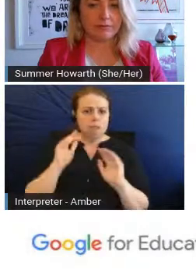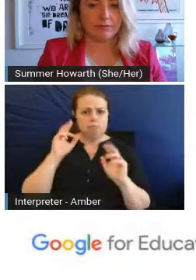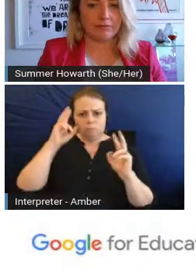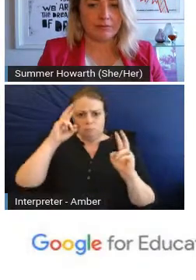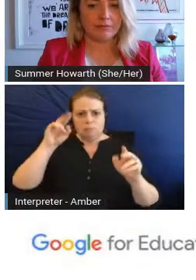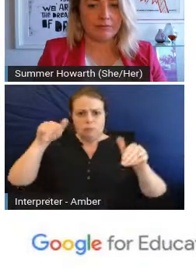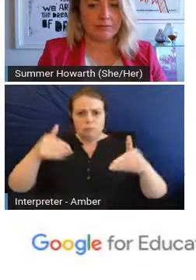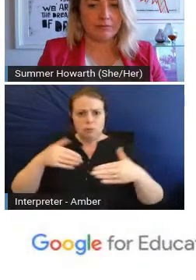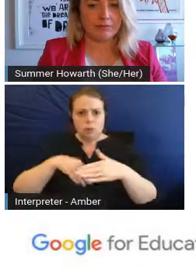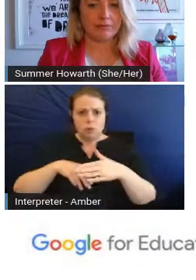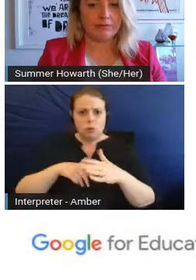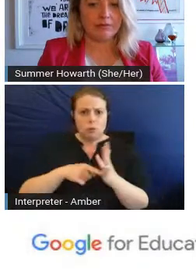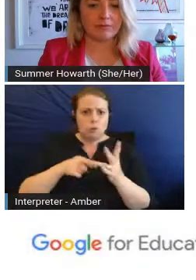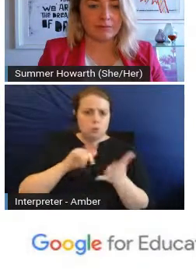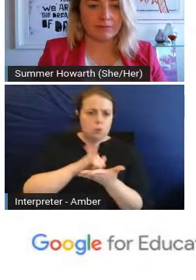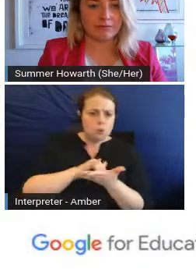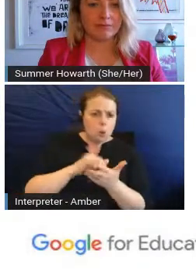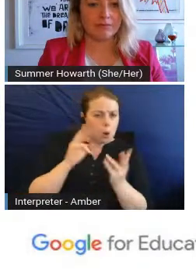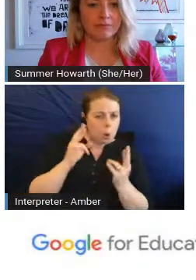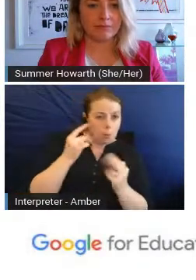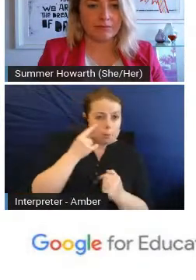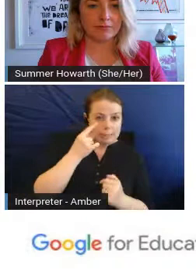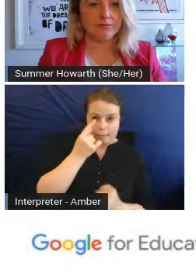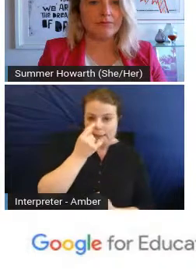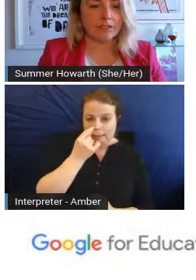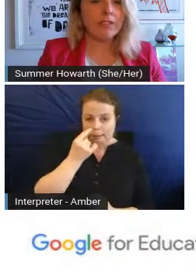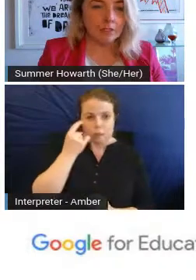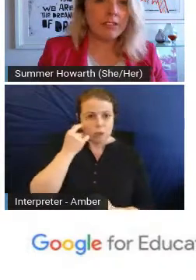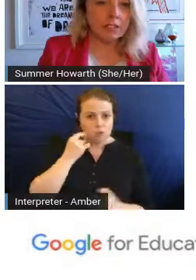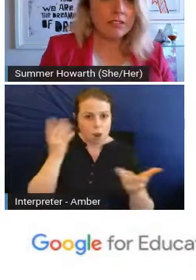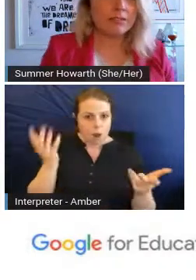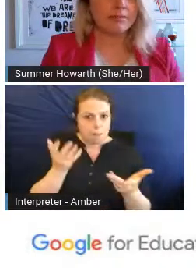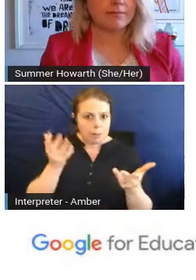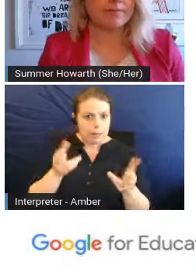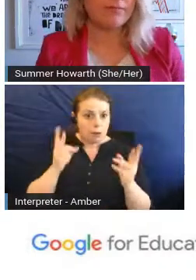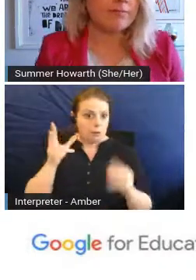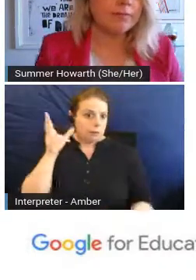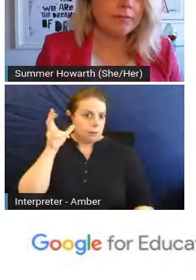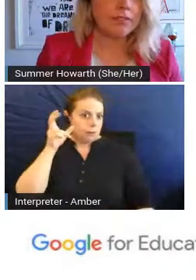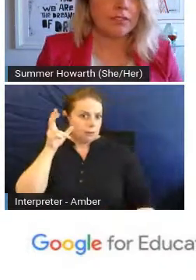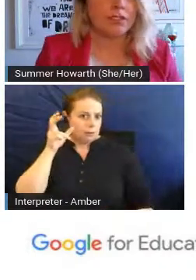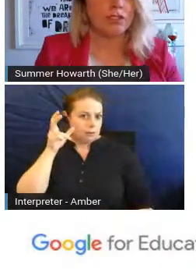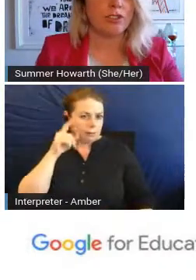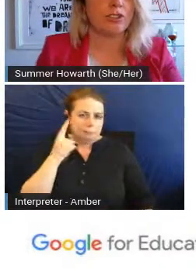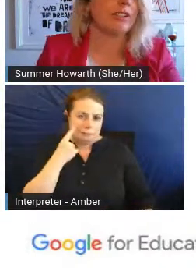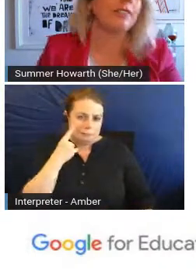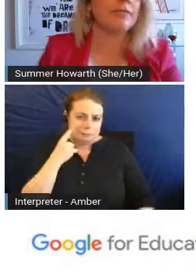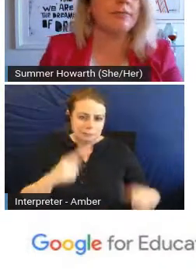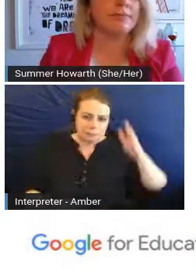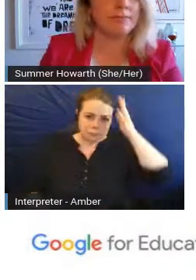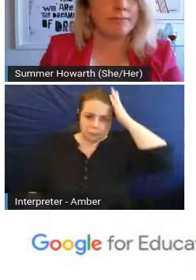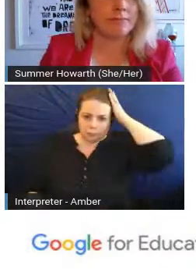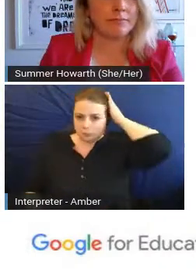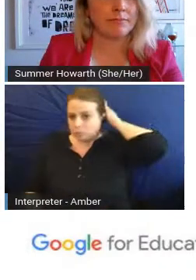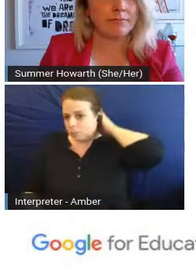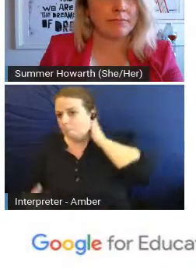Hopefully you'll be able to see it. I'm going to try to play it, Summer. So hopefully you can hear it. Let me just see if I can get that to play. Sure.